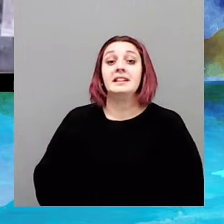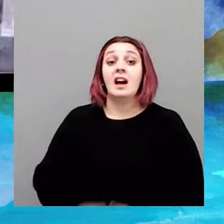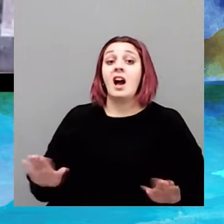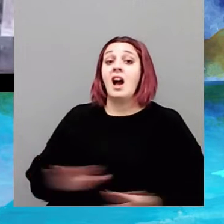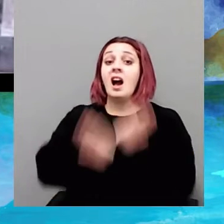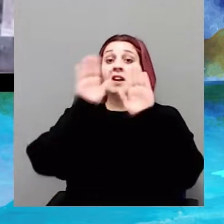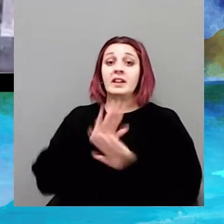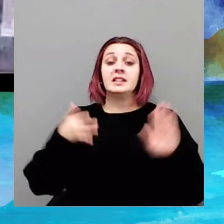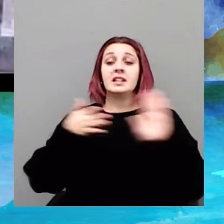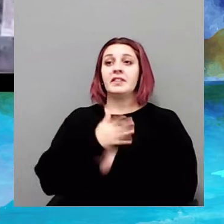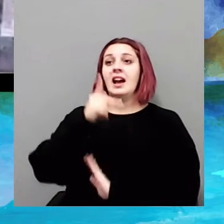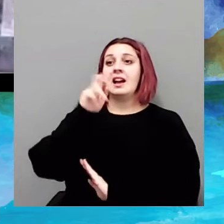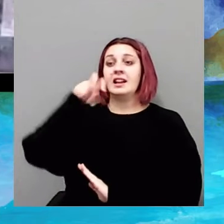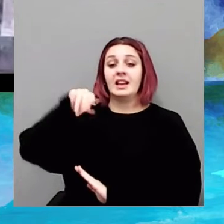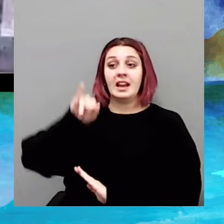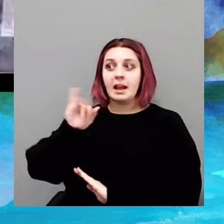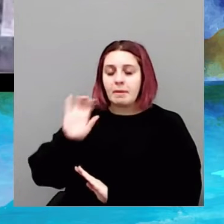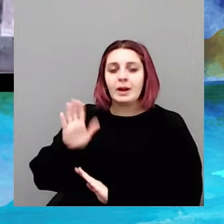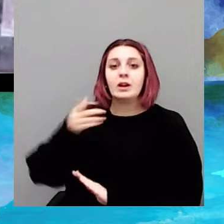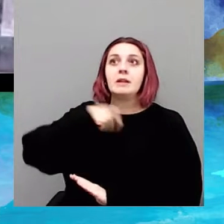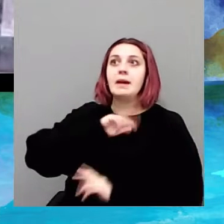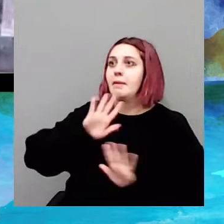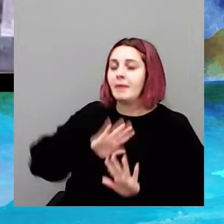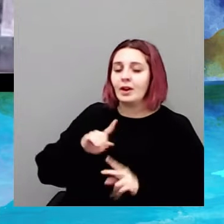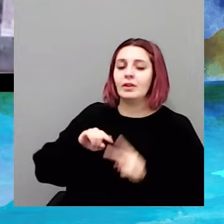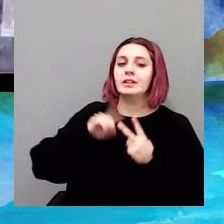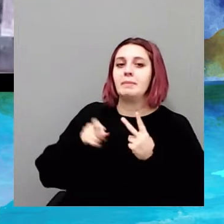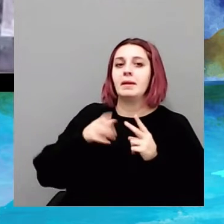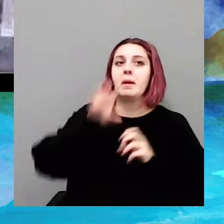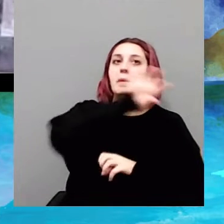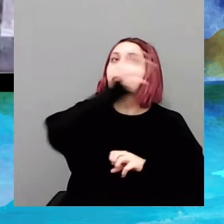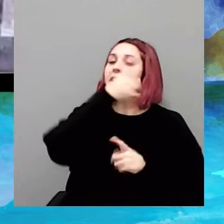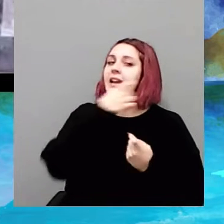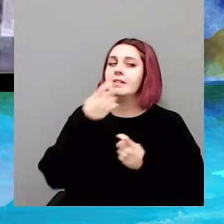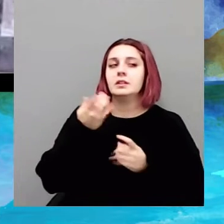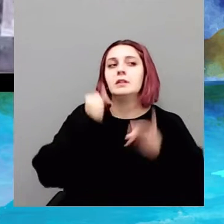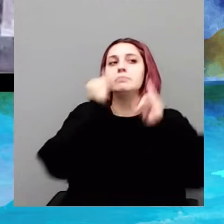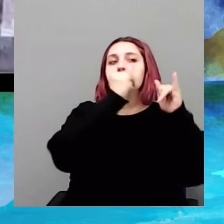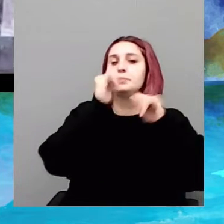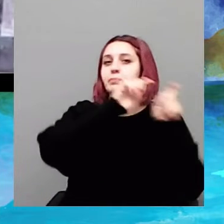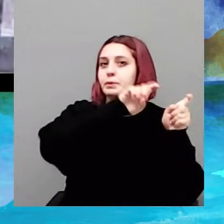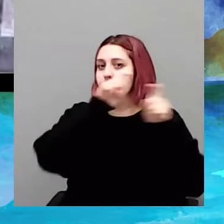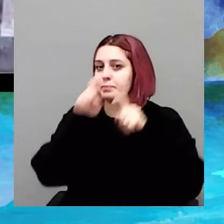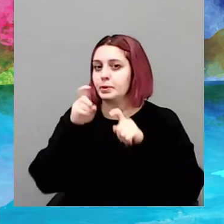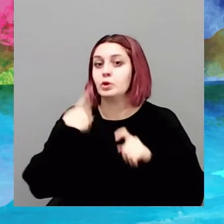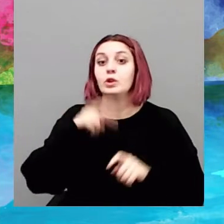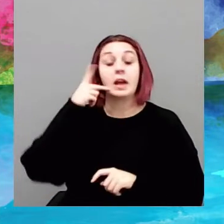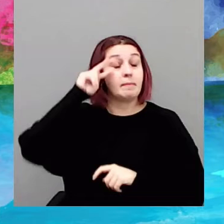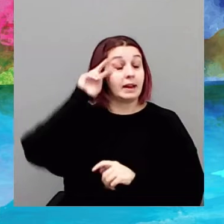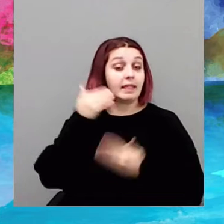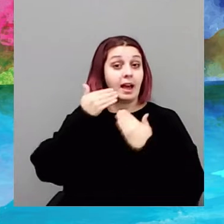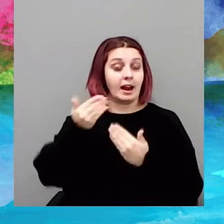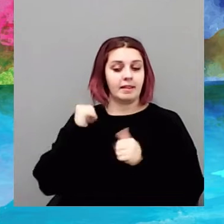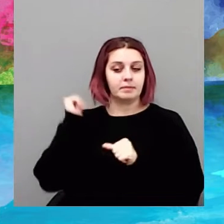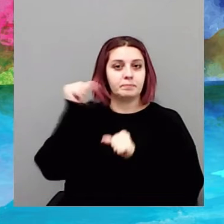now. So we're not only staying in Kenya or in Spain, we're trying to reach any country that might